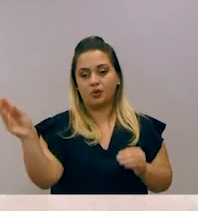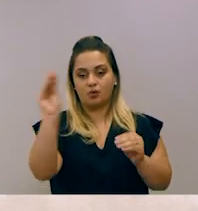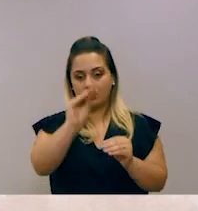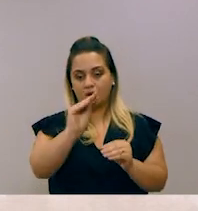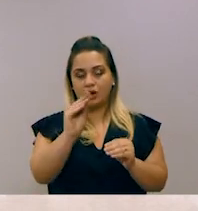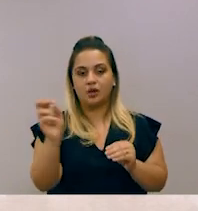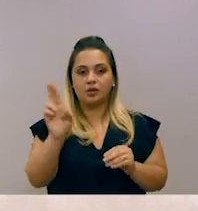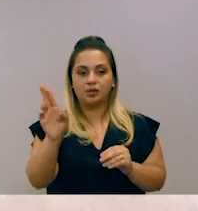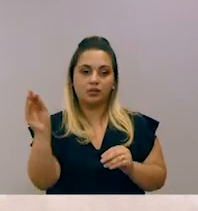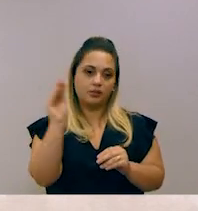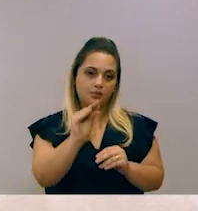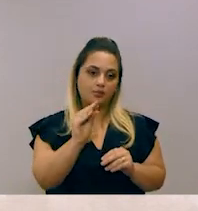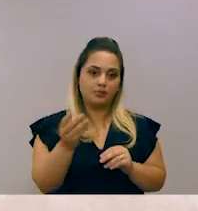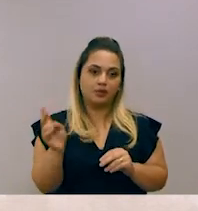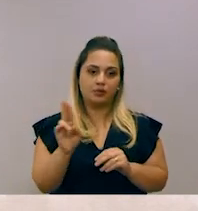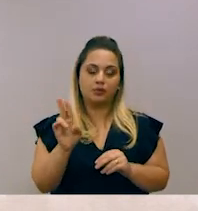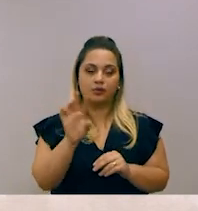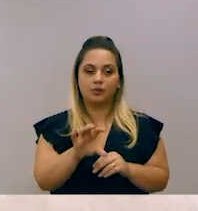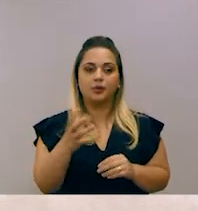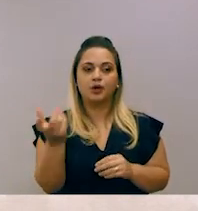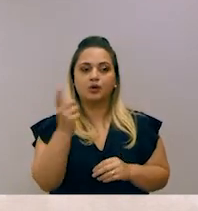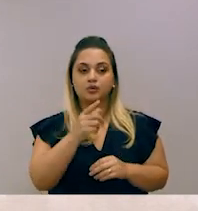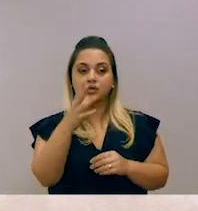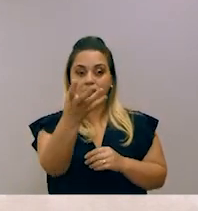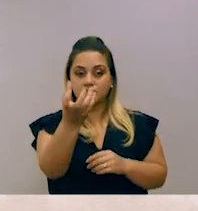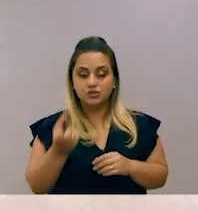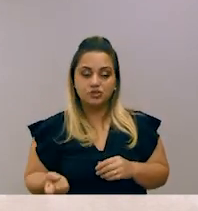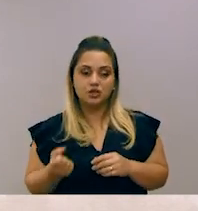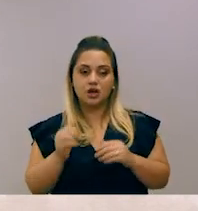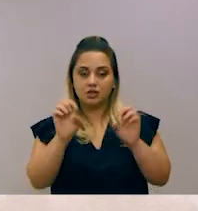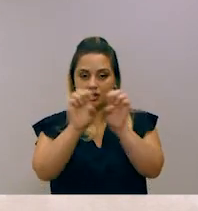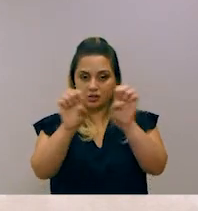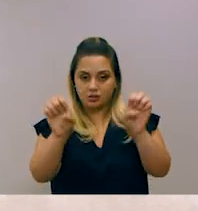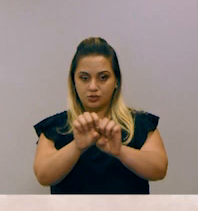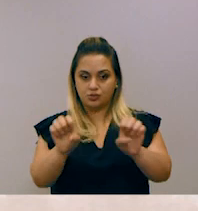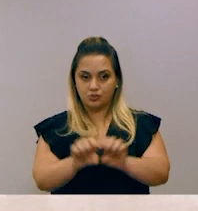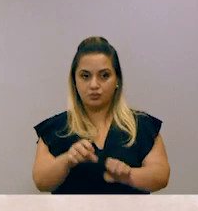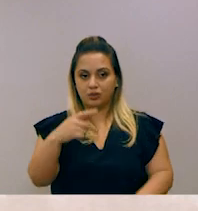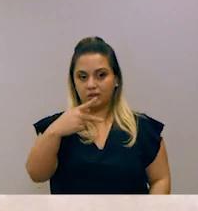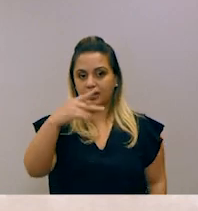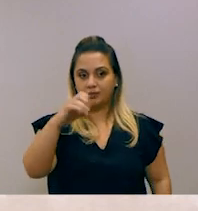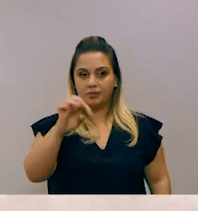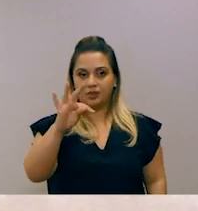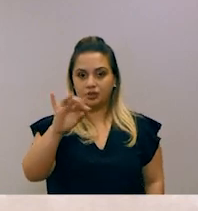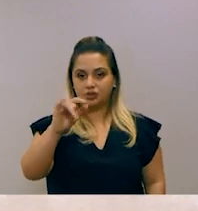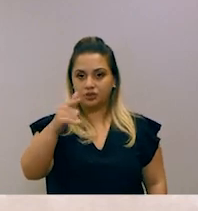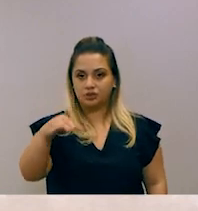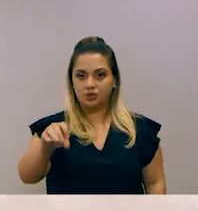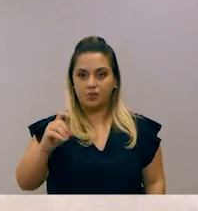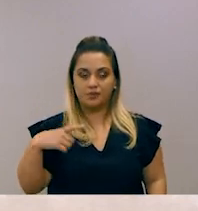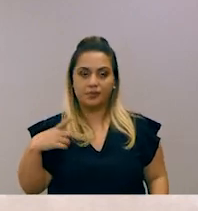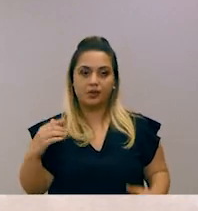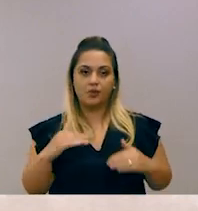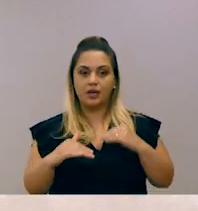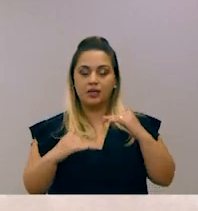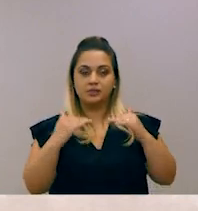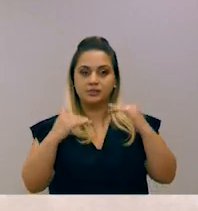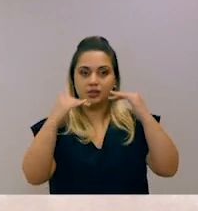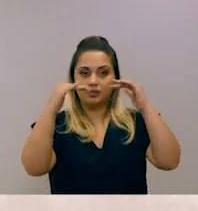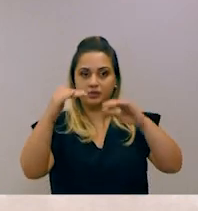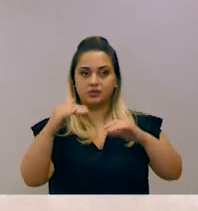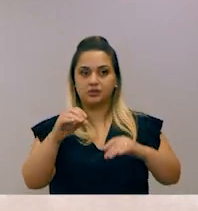with section categories, we can extract the structure of the petition. So it is a sequence